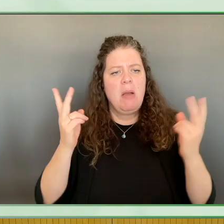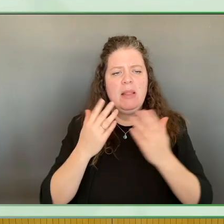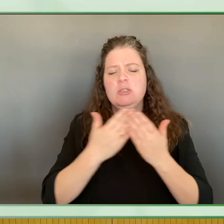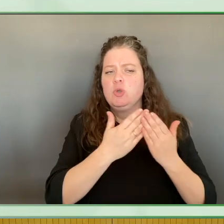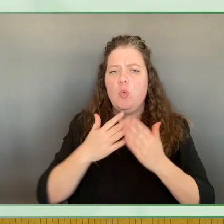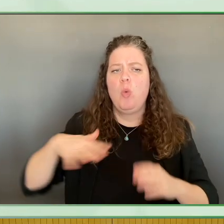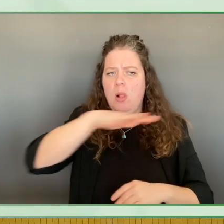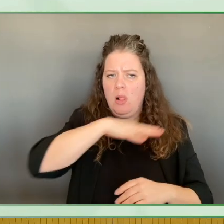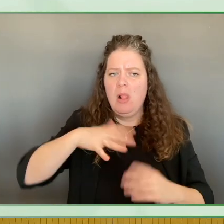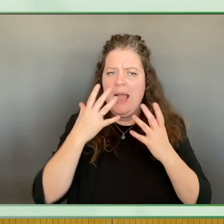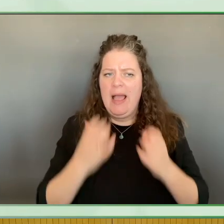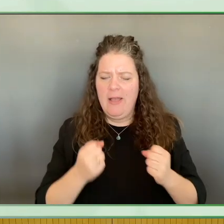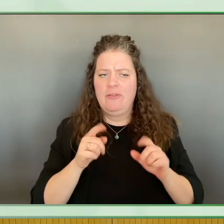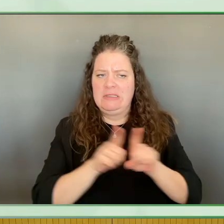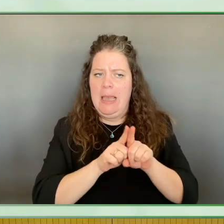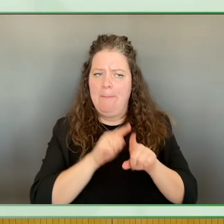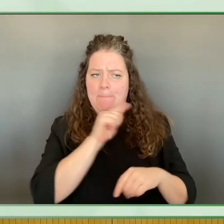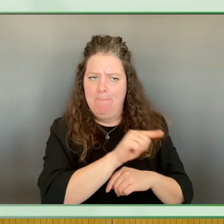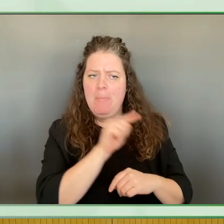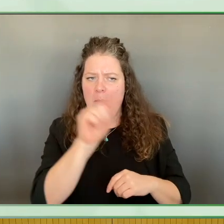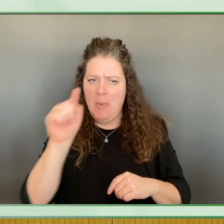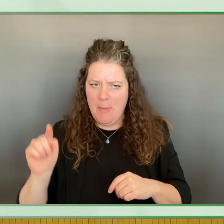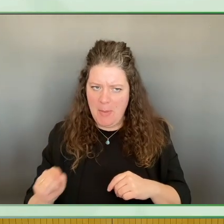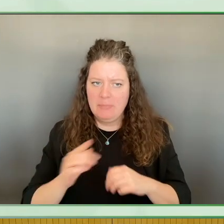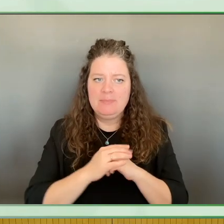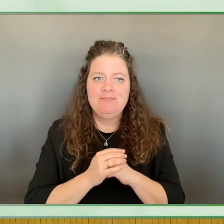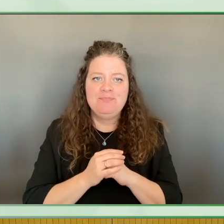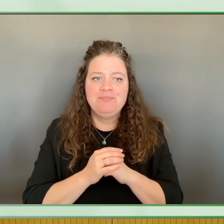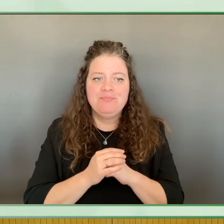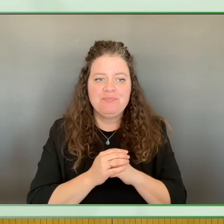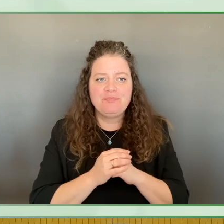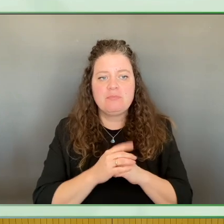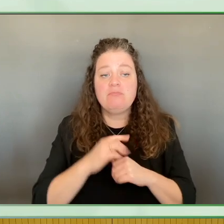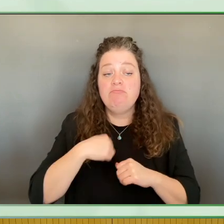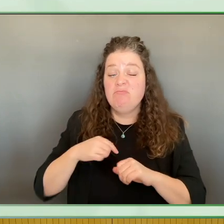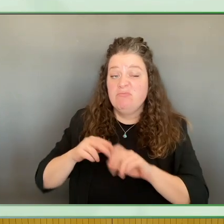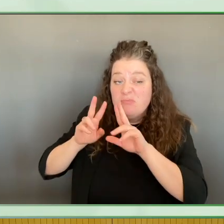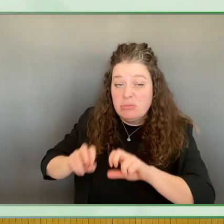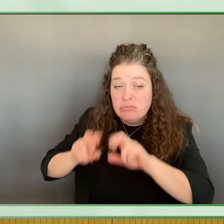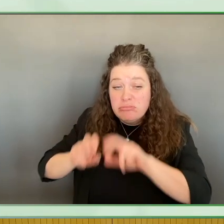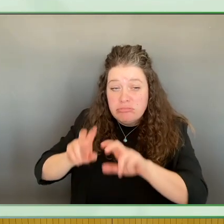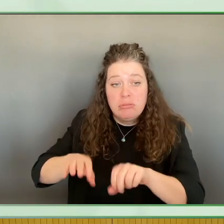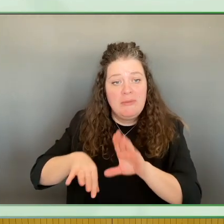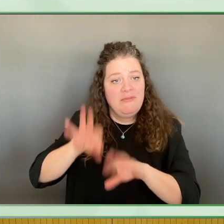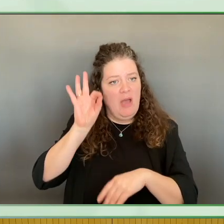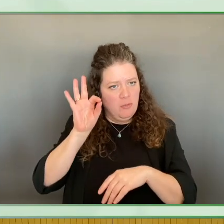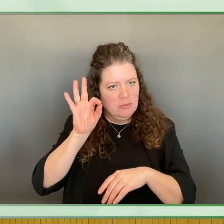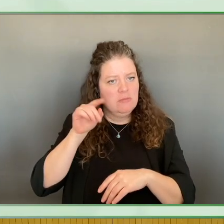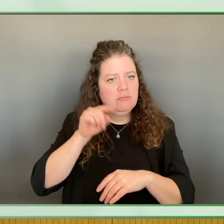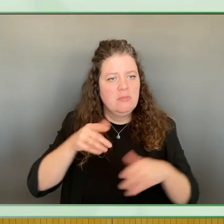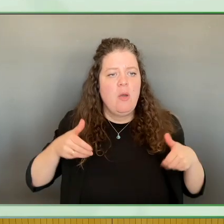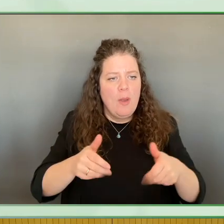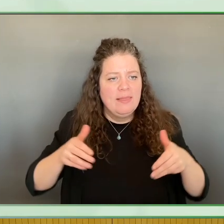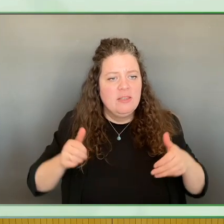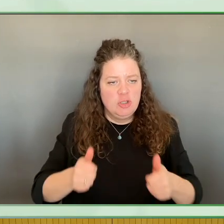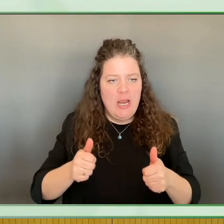reasons is the reason we see here in this study that we refer to. 70% of donated wheelchairs end up being abandoned